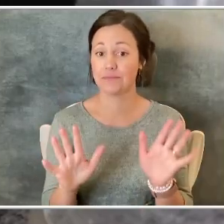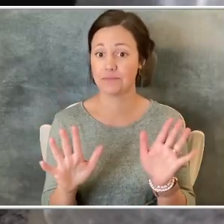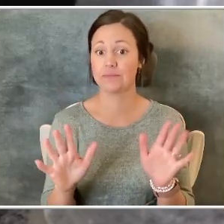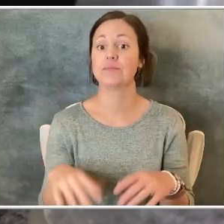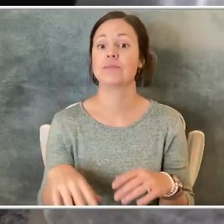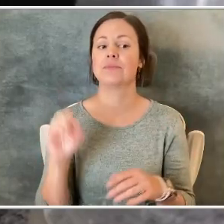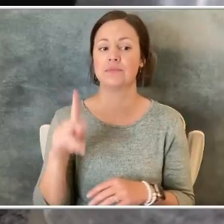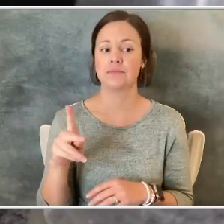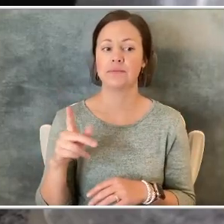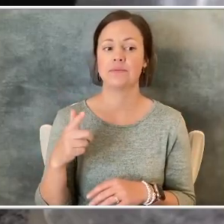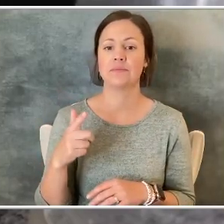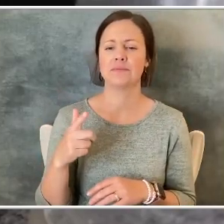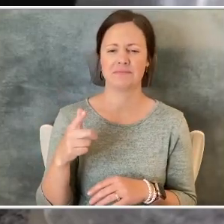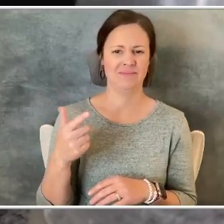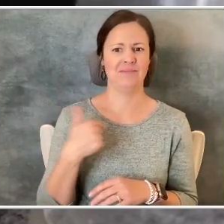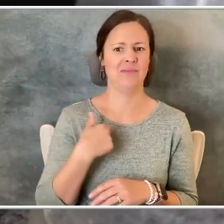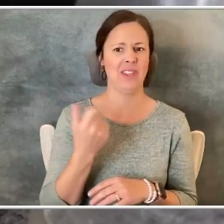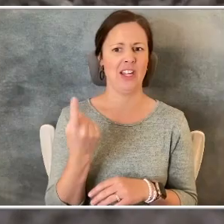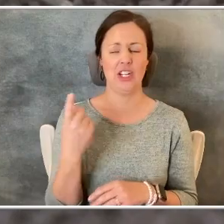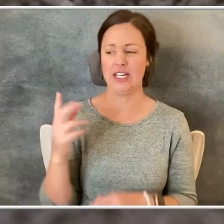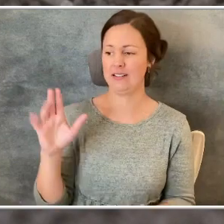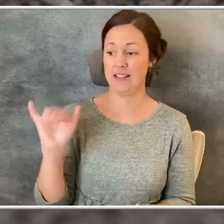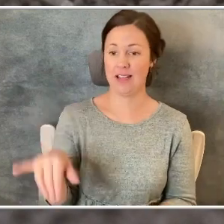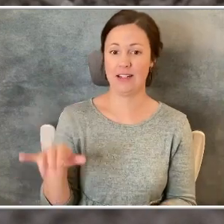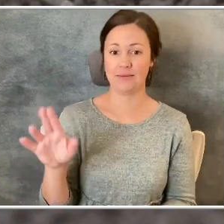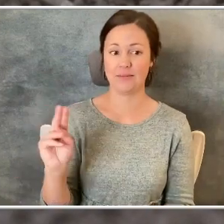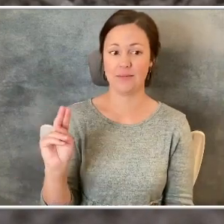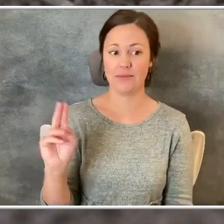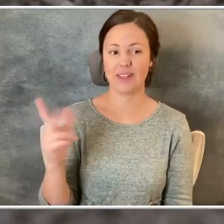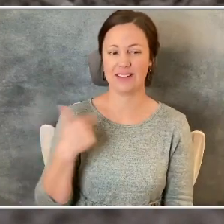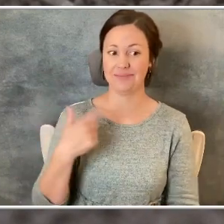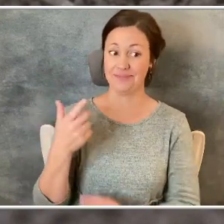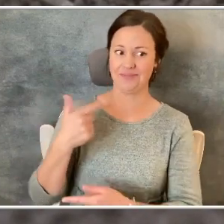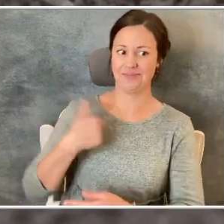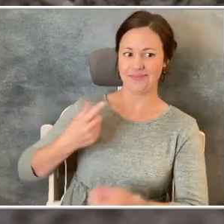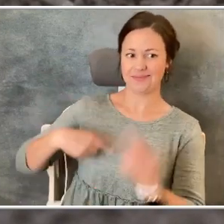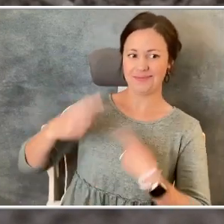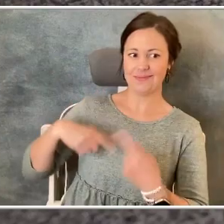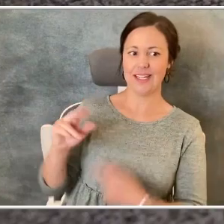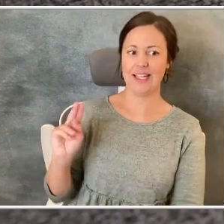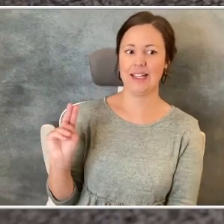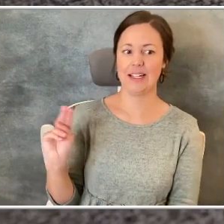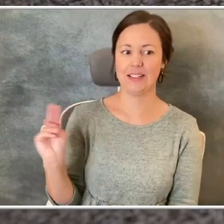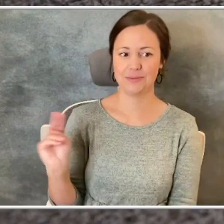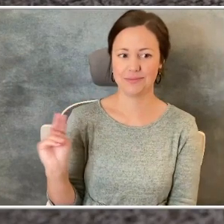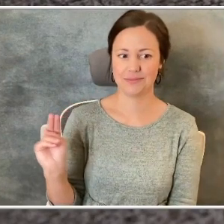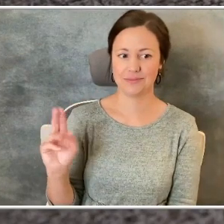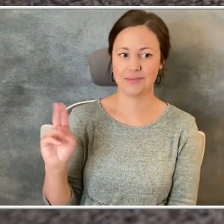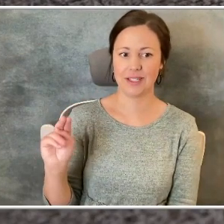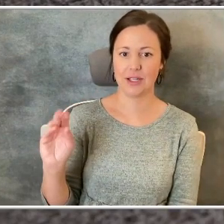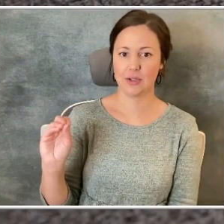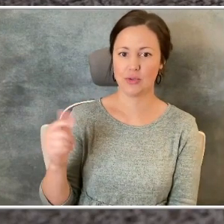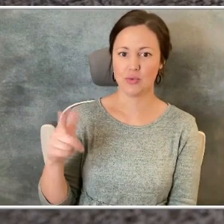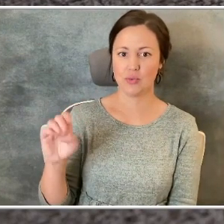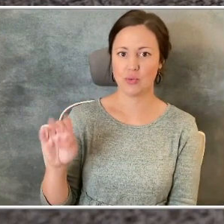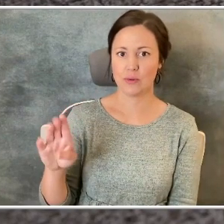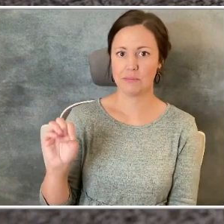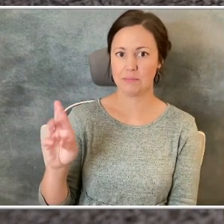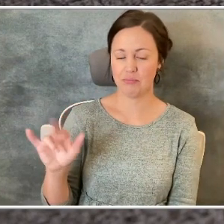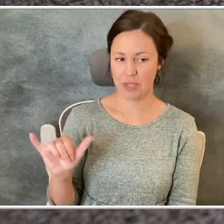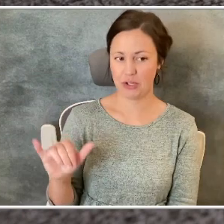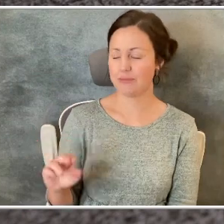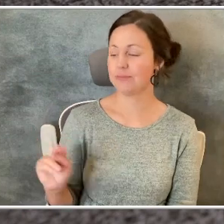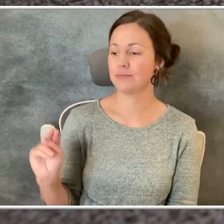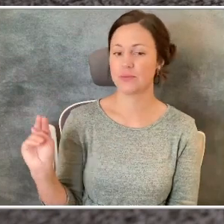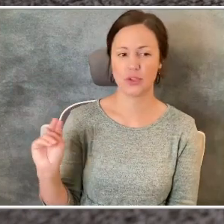nuggleberry, that's a pretty good name, nuggleberry is a breast enlargement pump. So, okay, Dr. Holding, you have to tell us what a nuggleberry